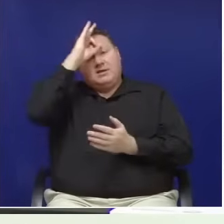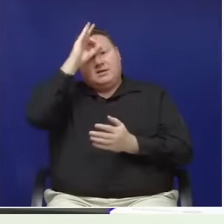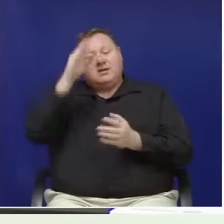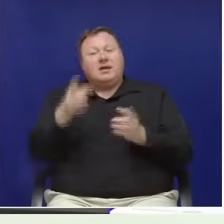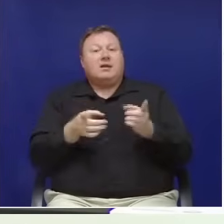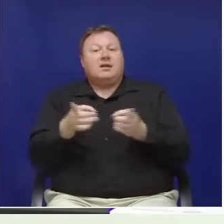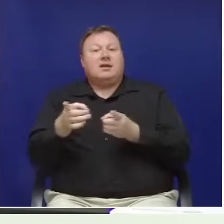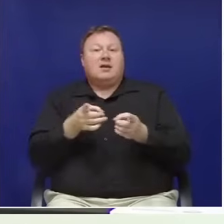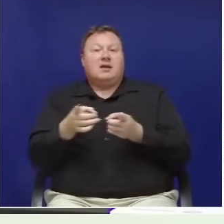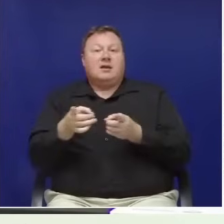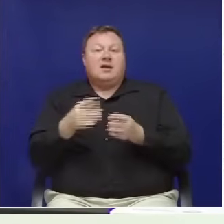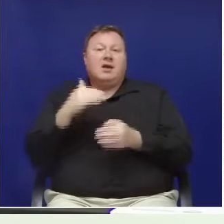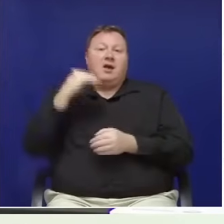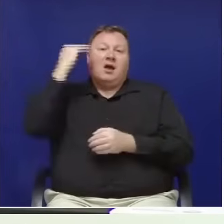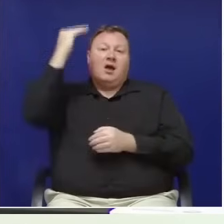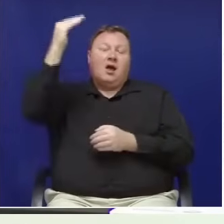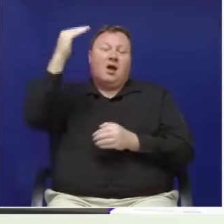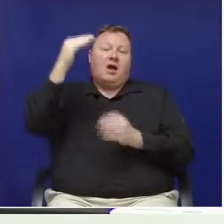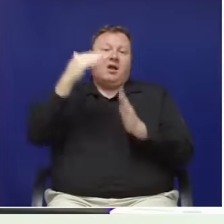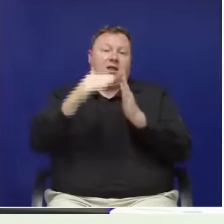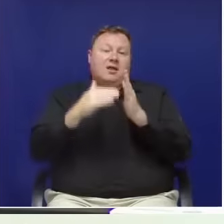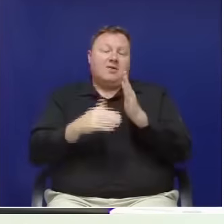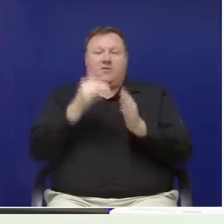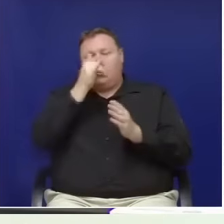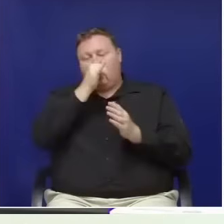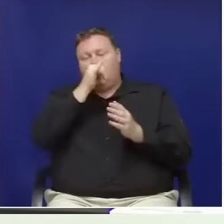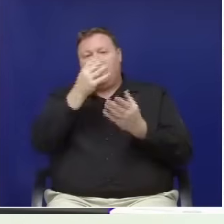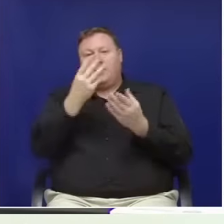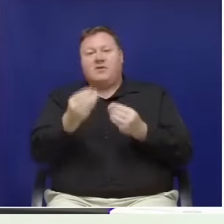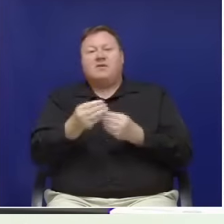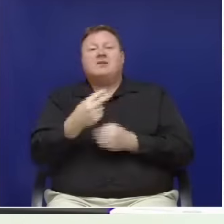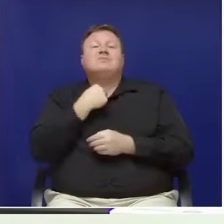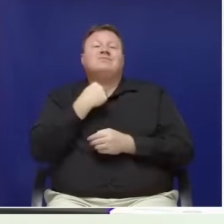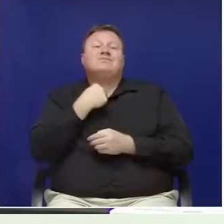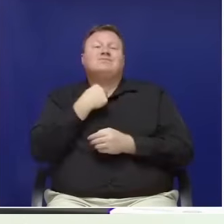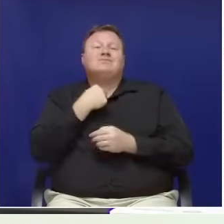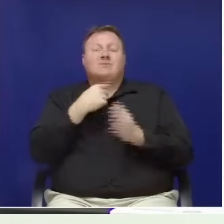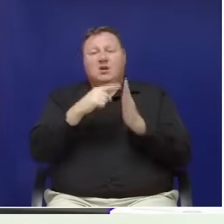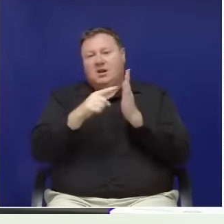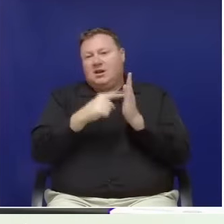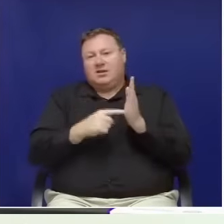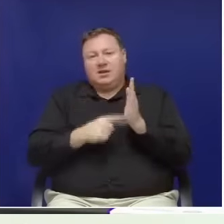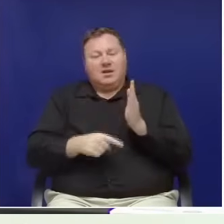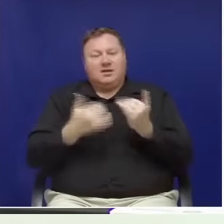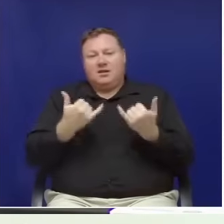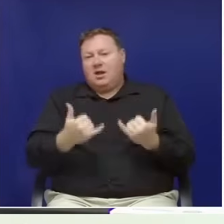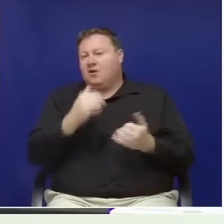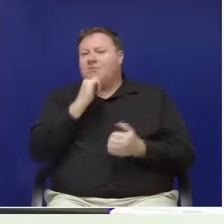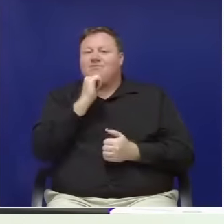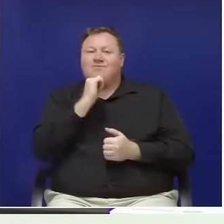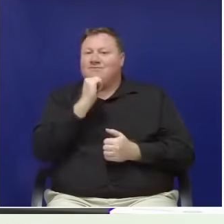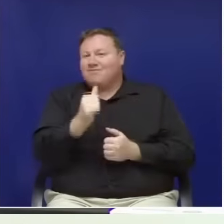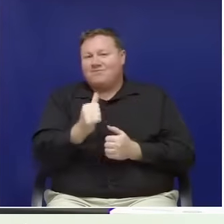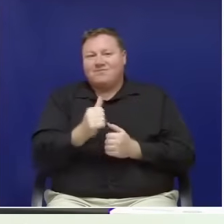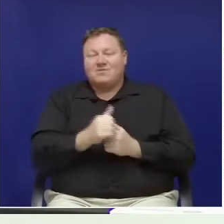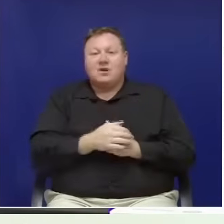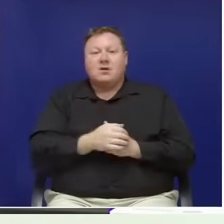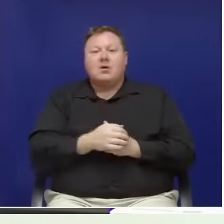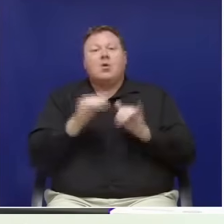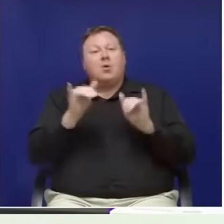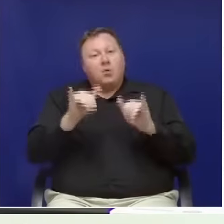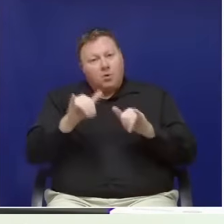the high levels of crime. So unfortunately, I cannot give you details on that part. Wait for